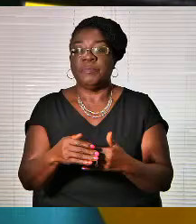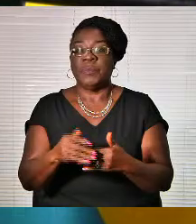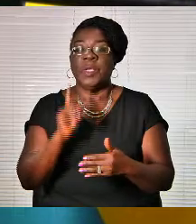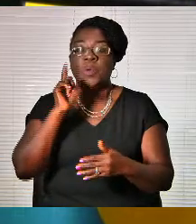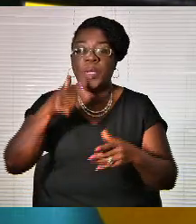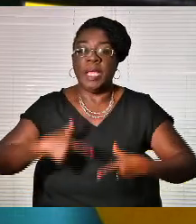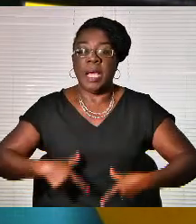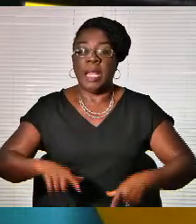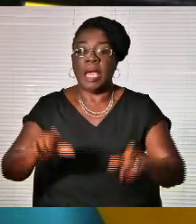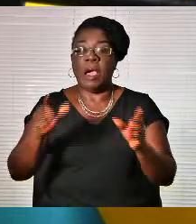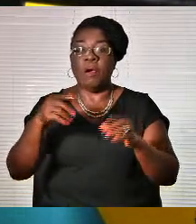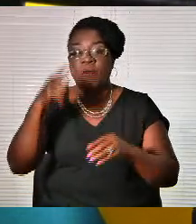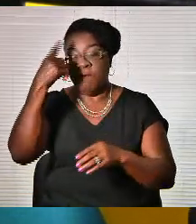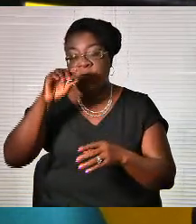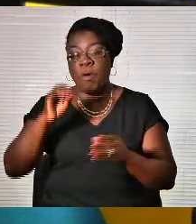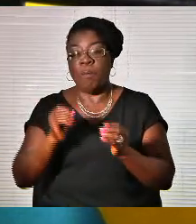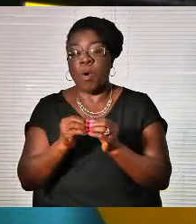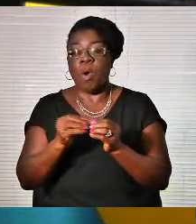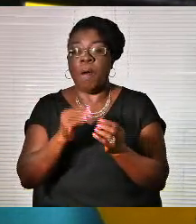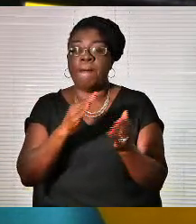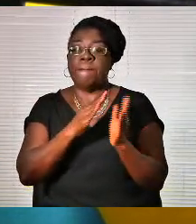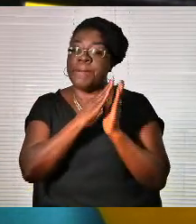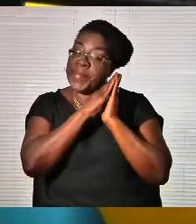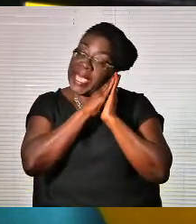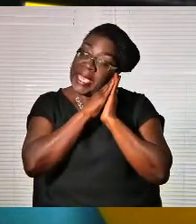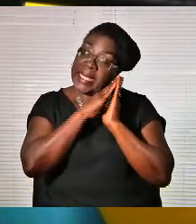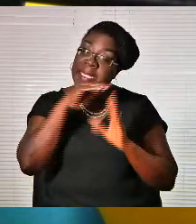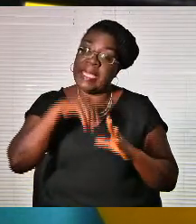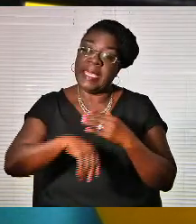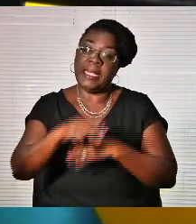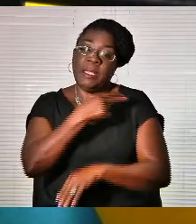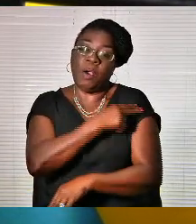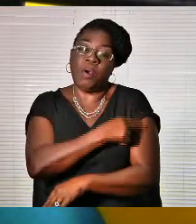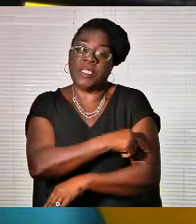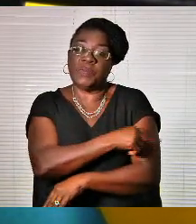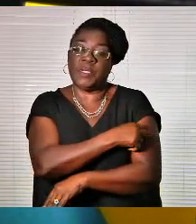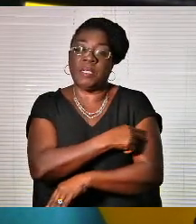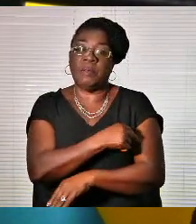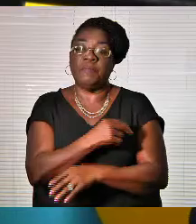will allow for more bed space inside of PMH.